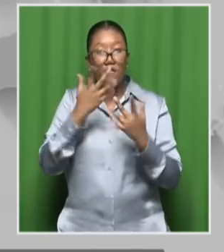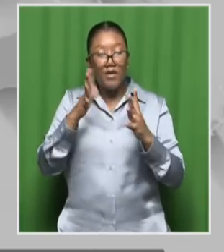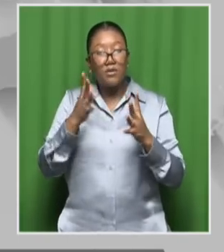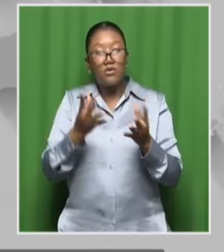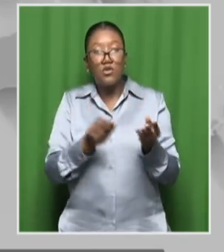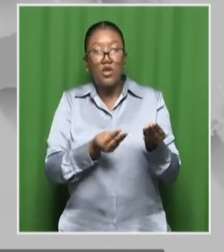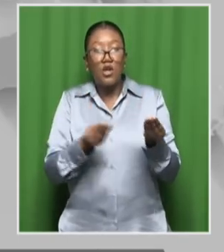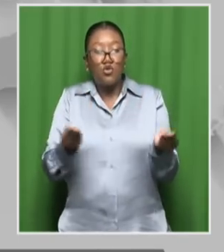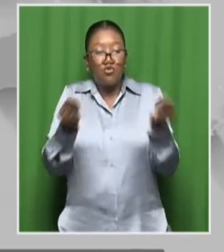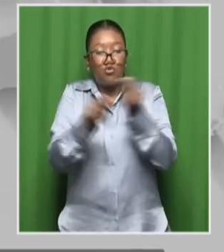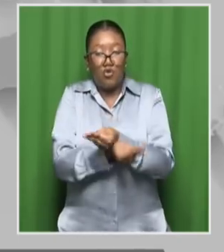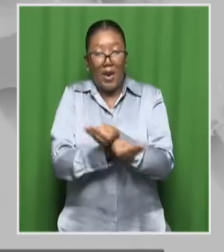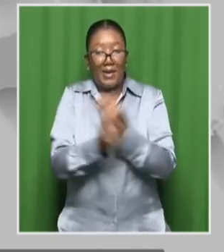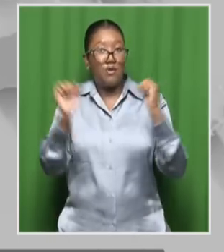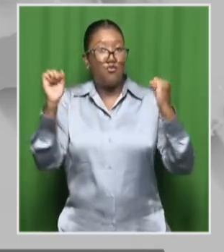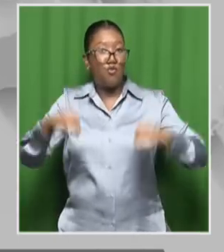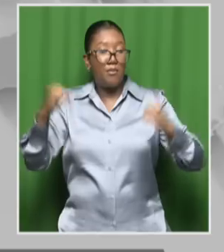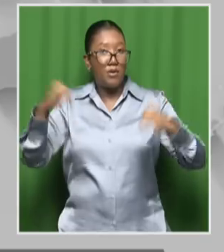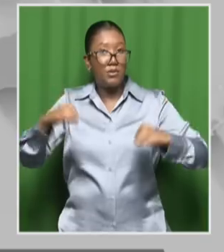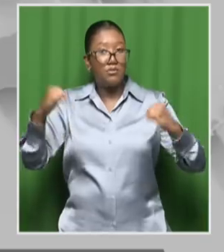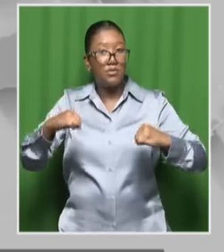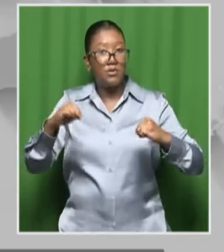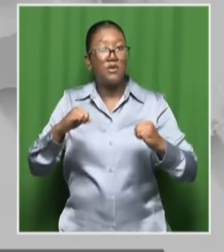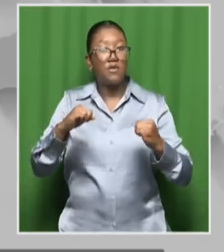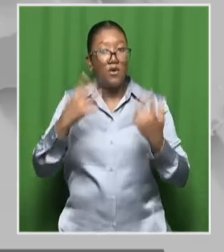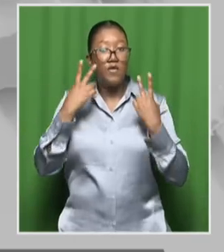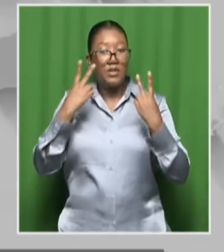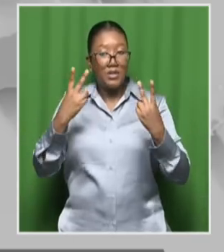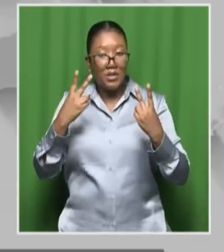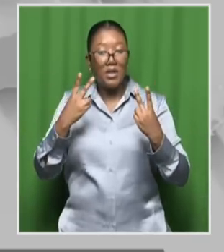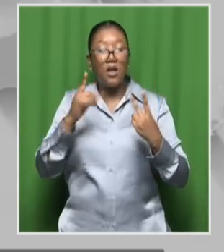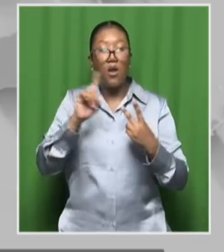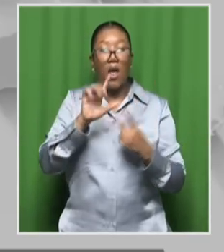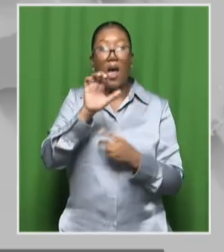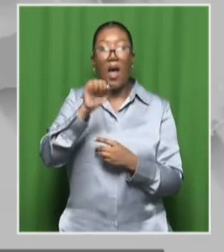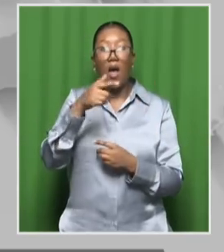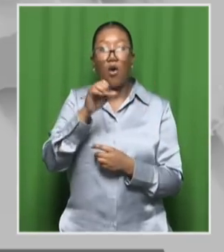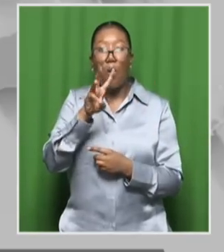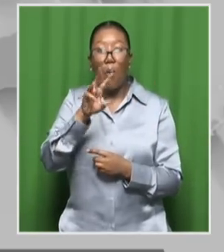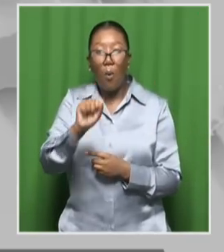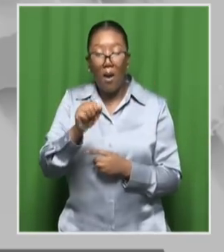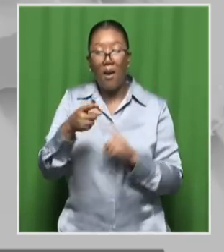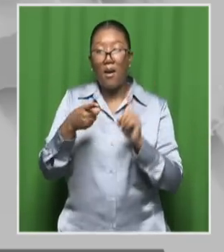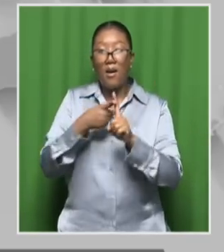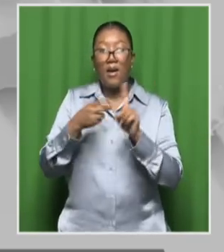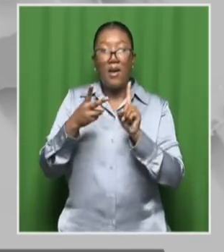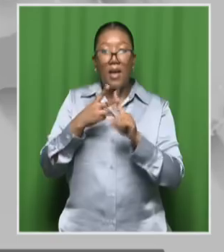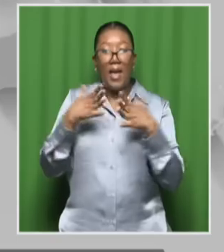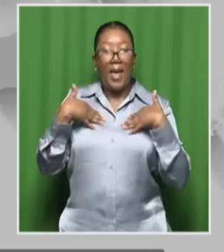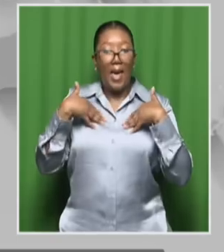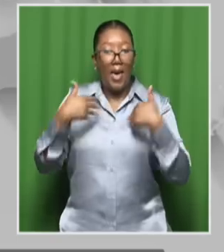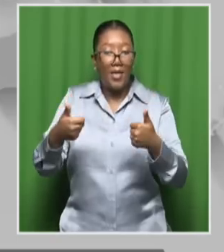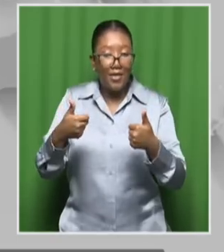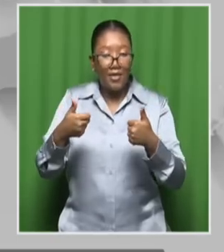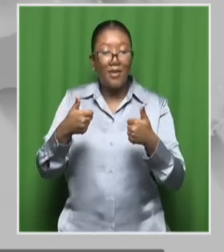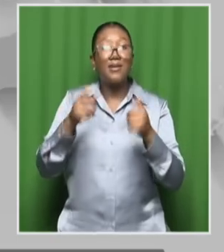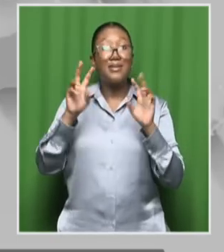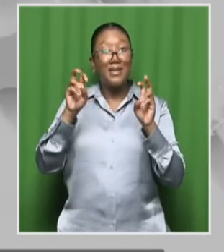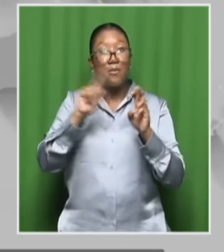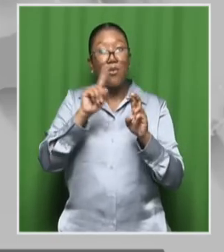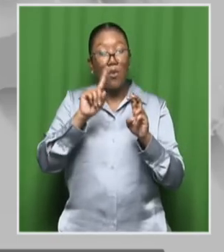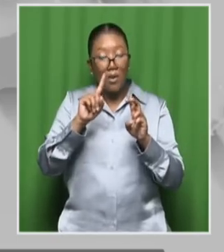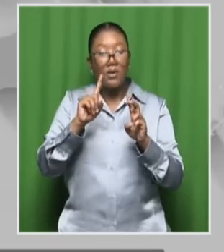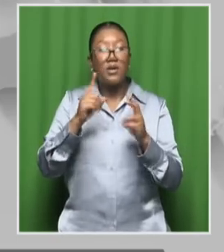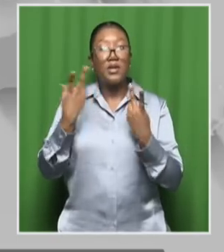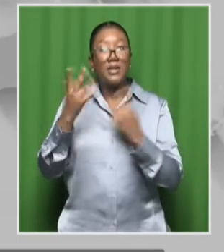agreements with the US, who can forget the AGOA, PEPFAR in terms of health, and generally the investment